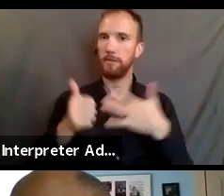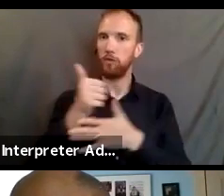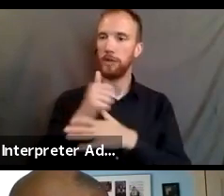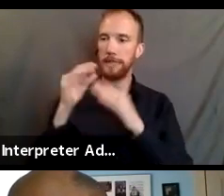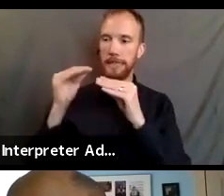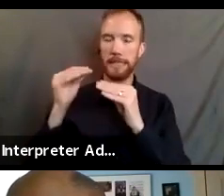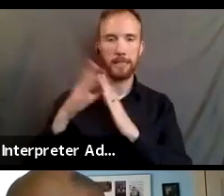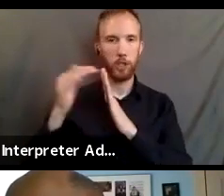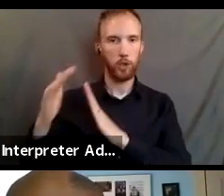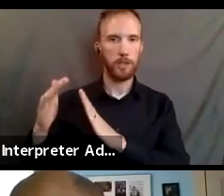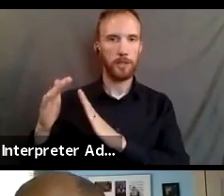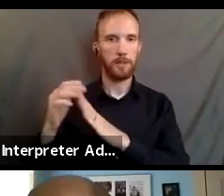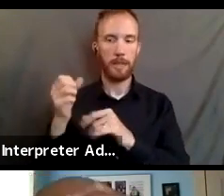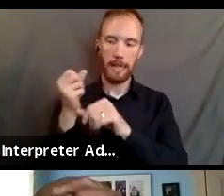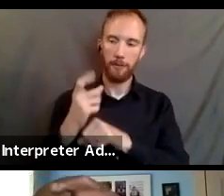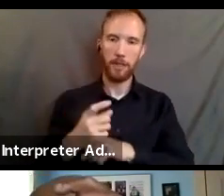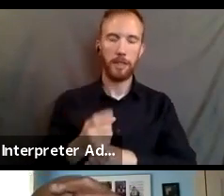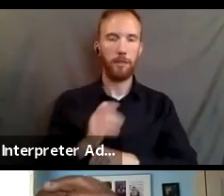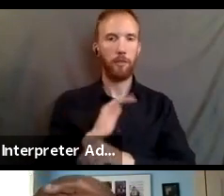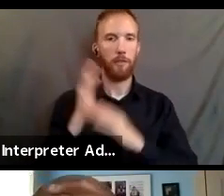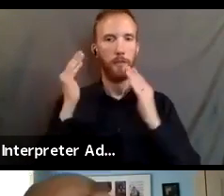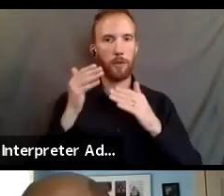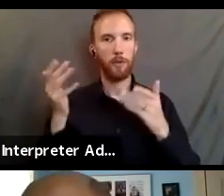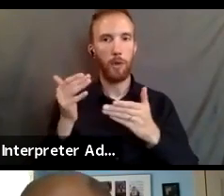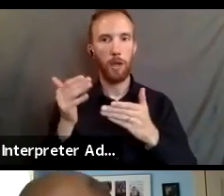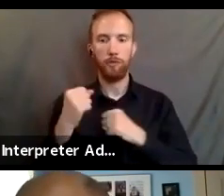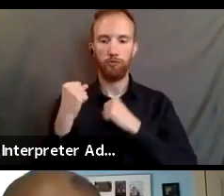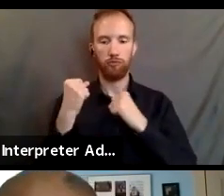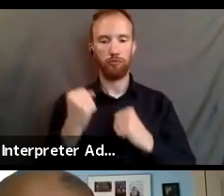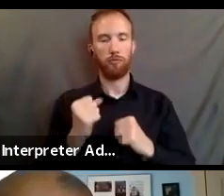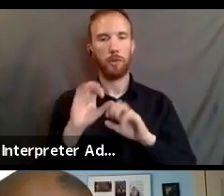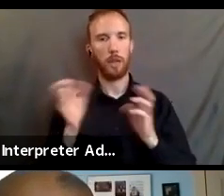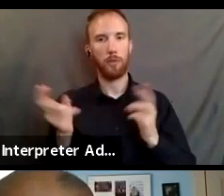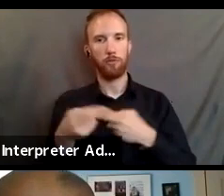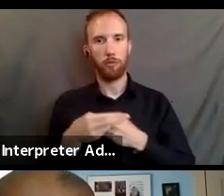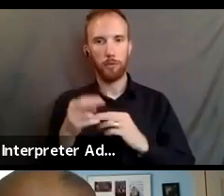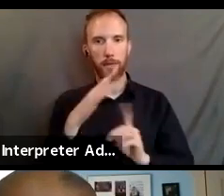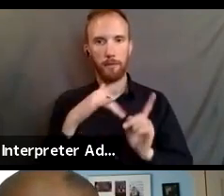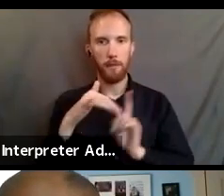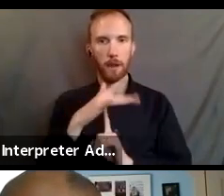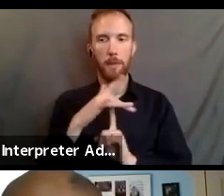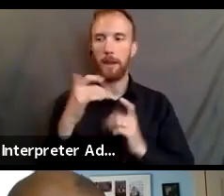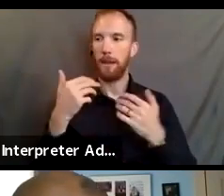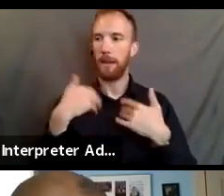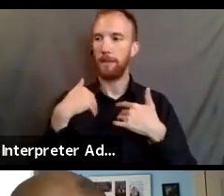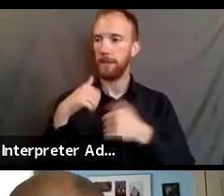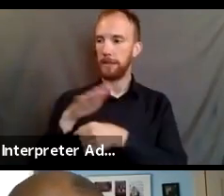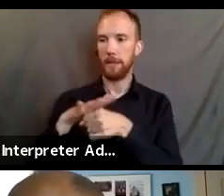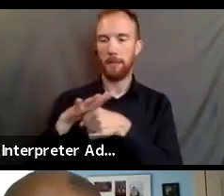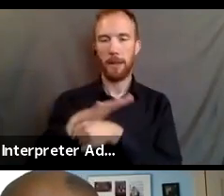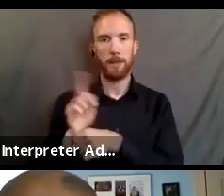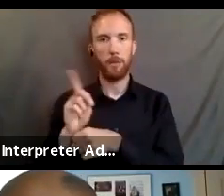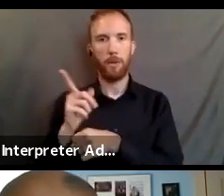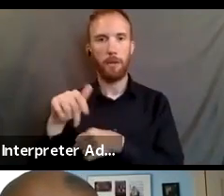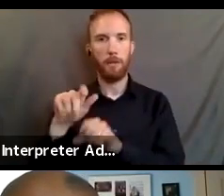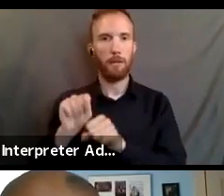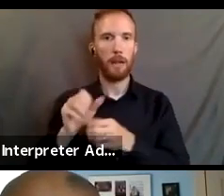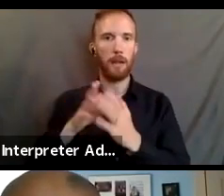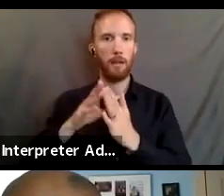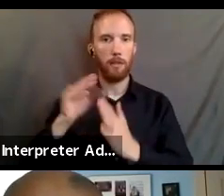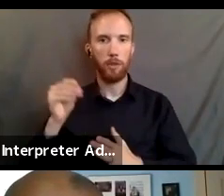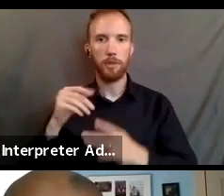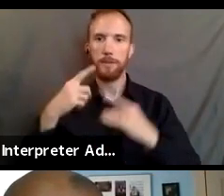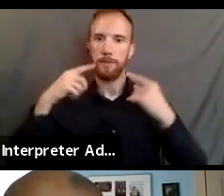focus on building a strong school and classroom environment and to create a space where our students can learn achieve and feel a sense of